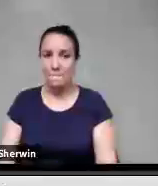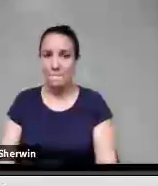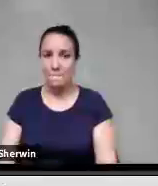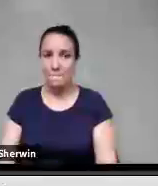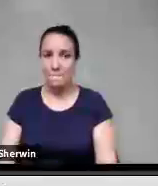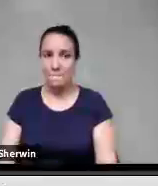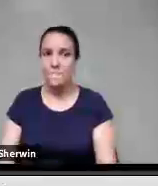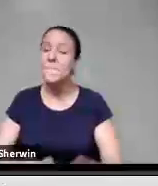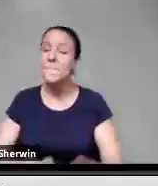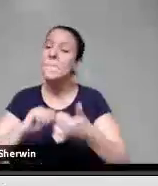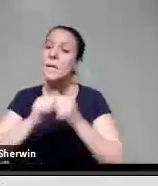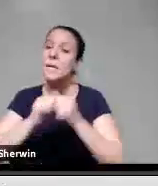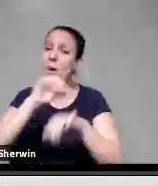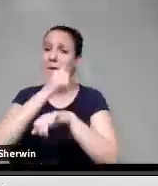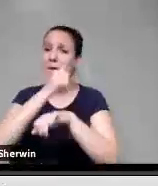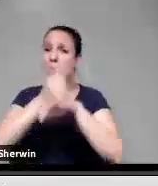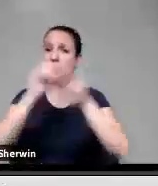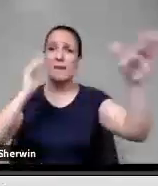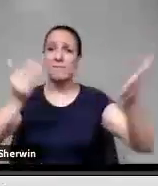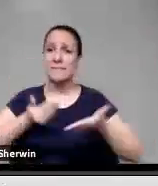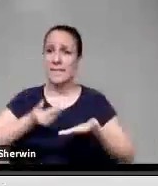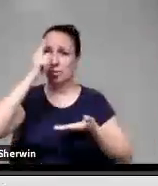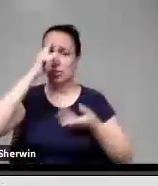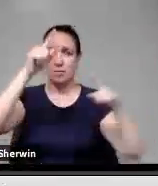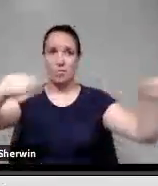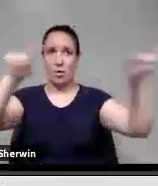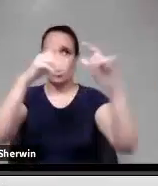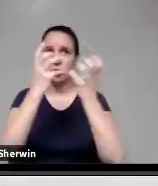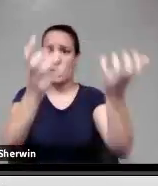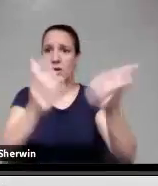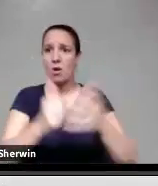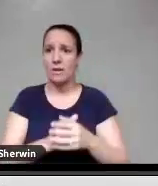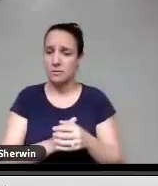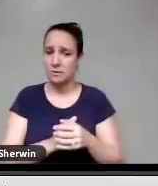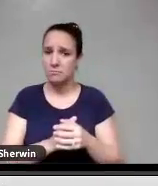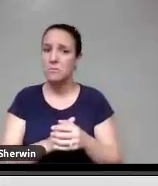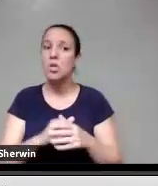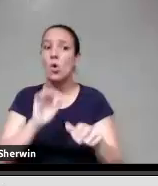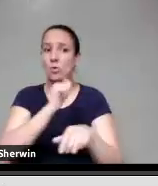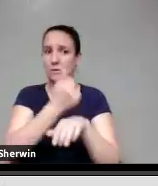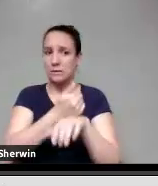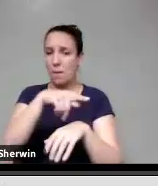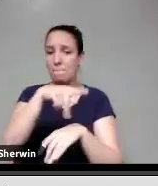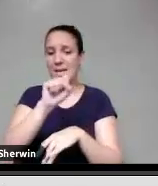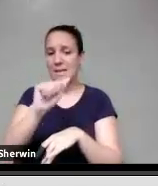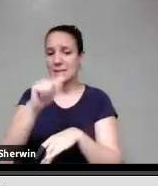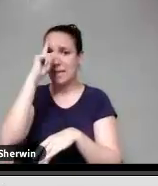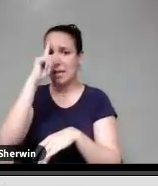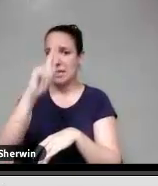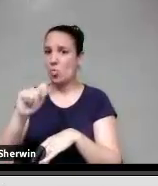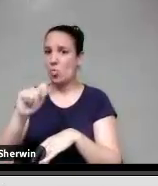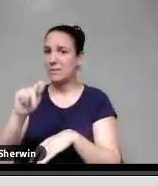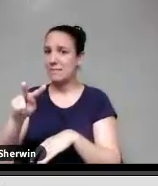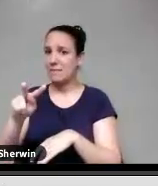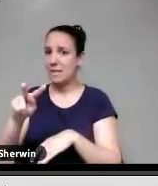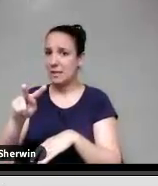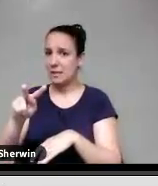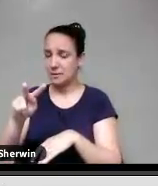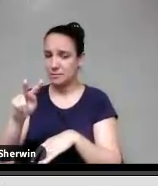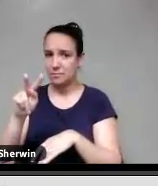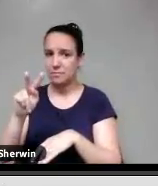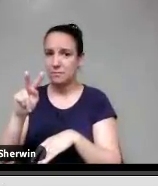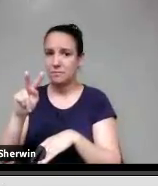audience? Create the PSA for your local TV station if you have one, or in my community we have a community TV station. They